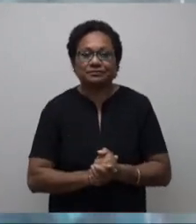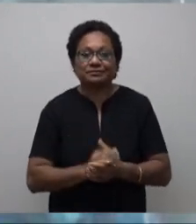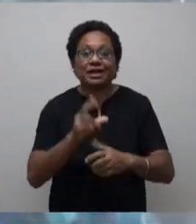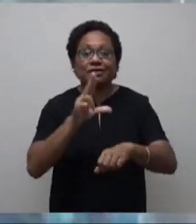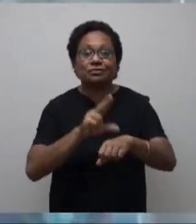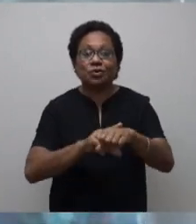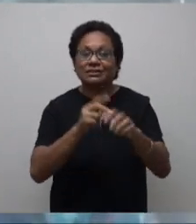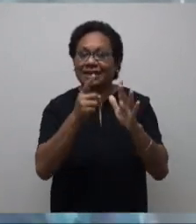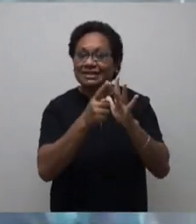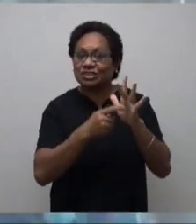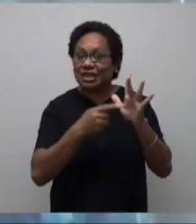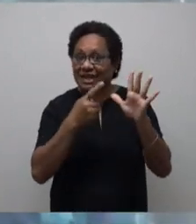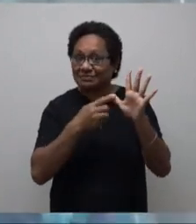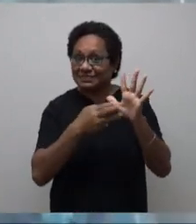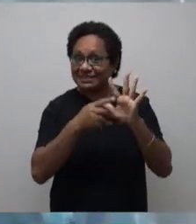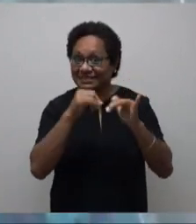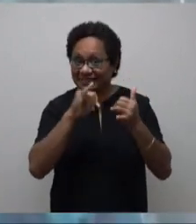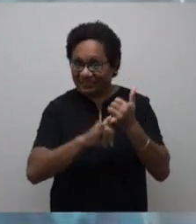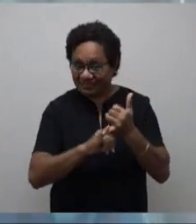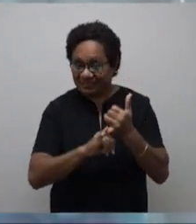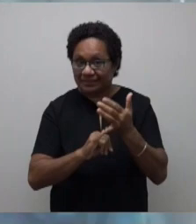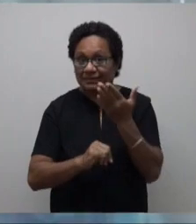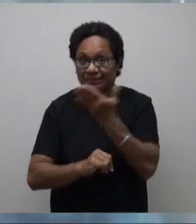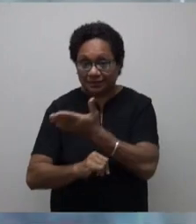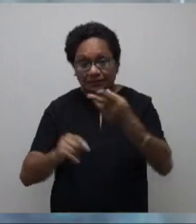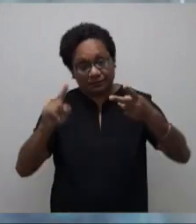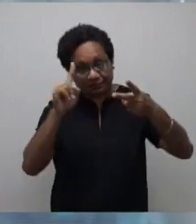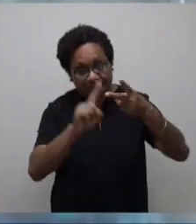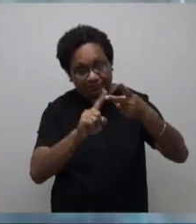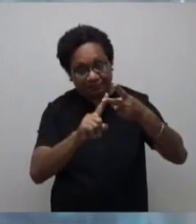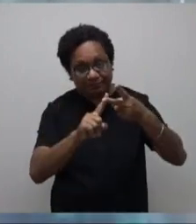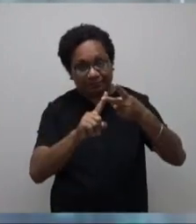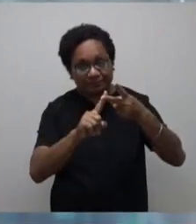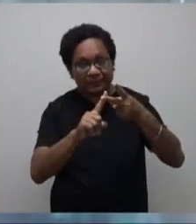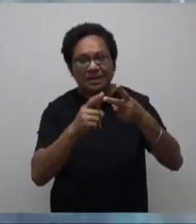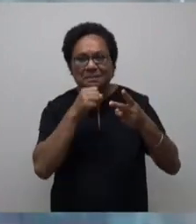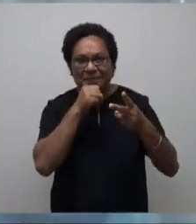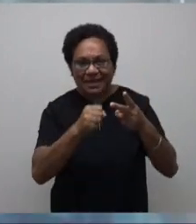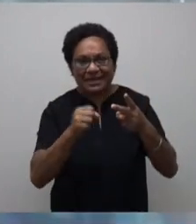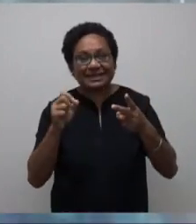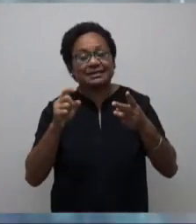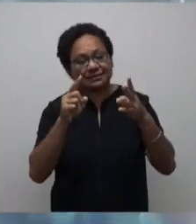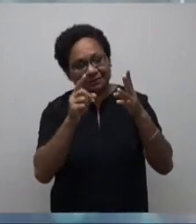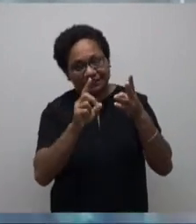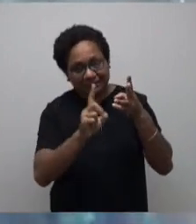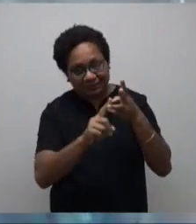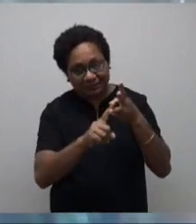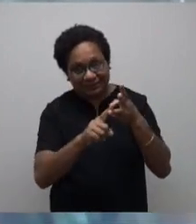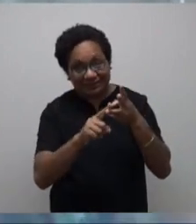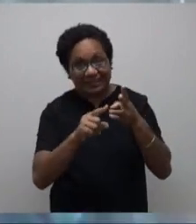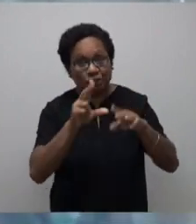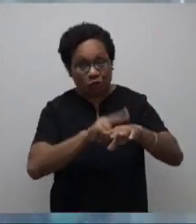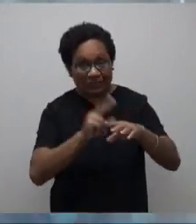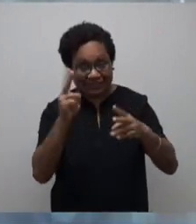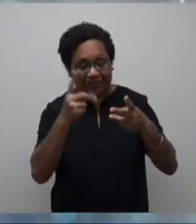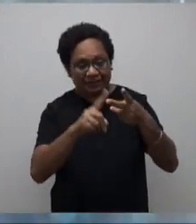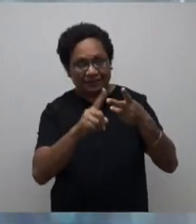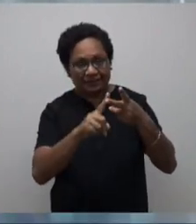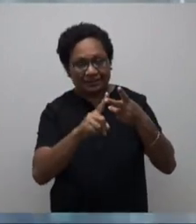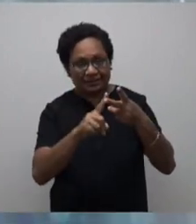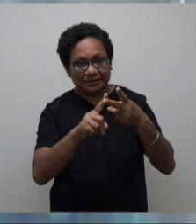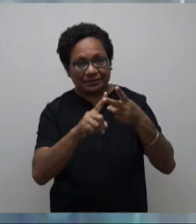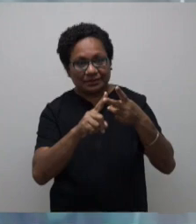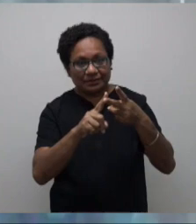James Fong, Chief Medical Advisor, Dr. Temesa Tunrabu, and the Head of